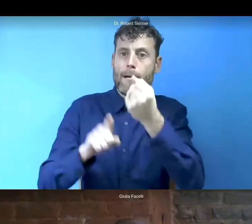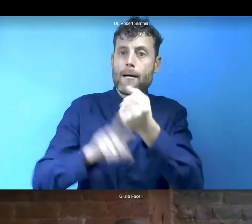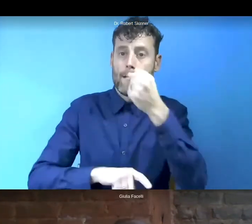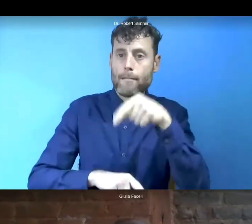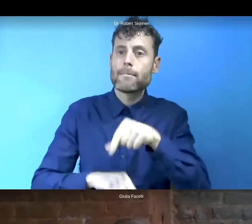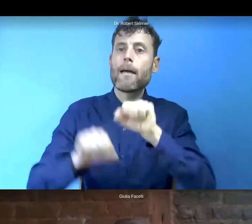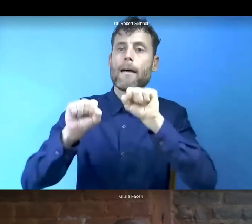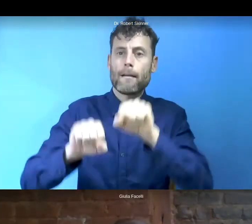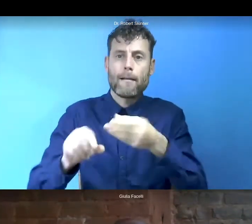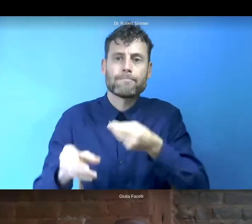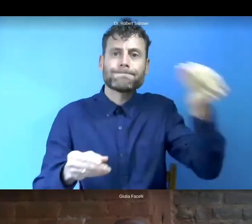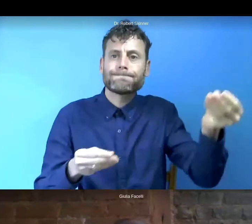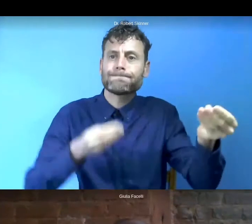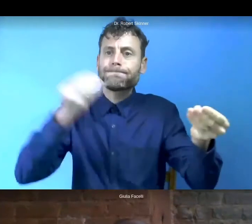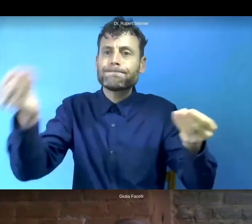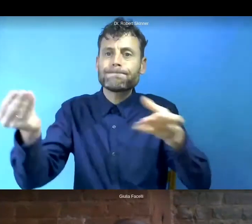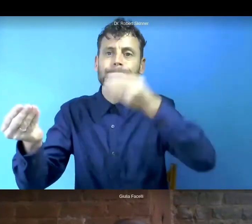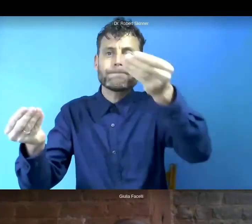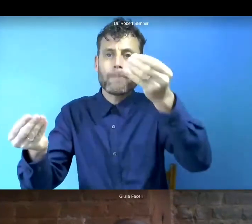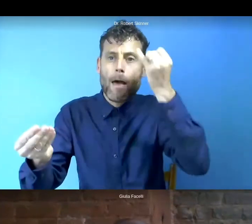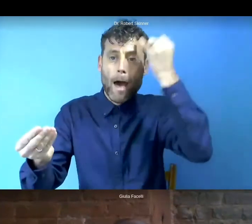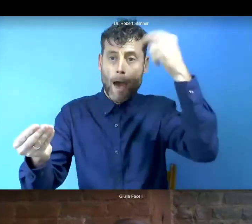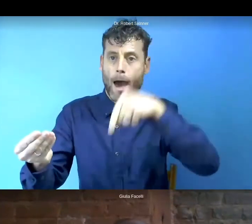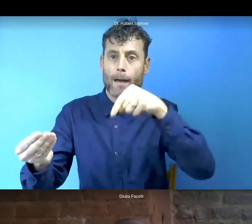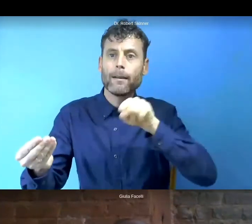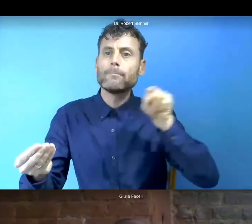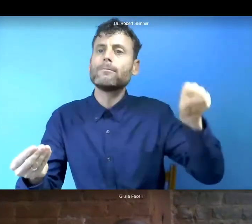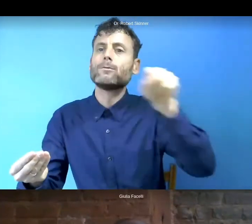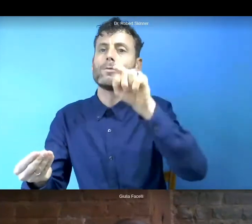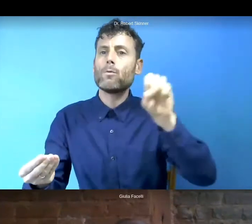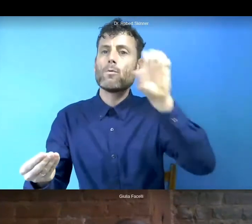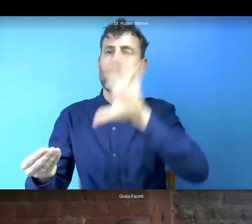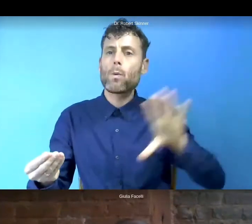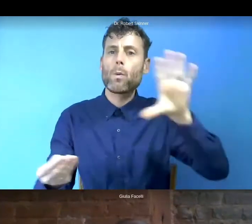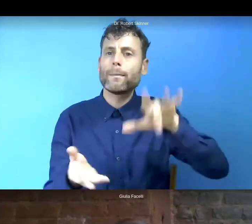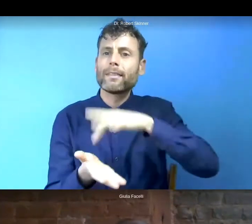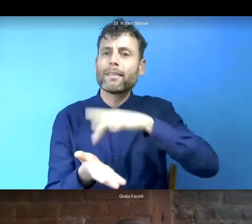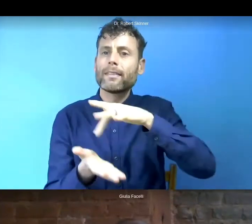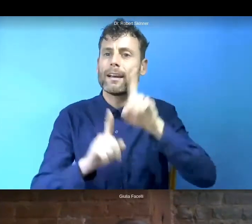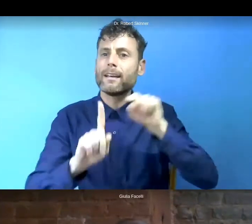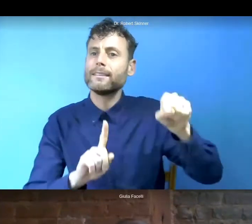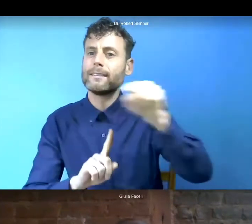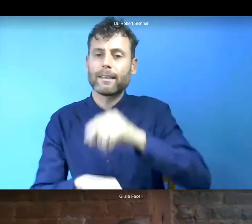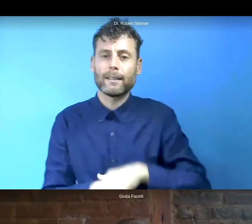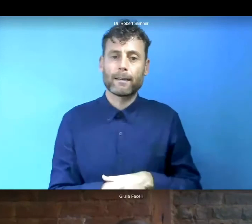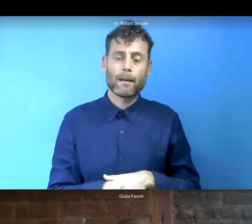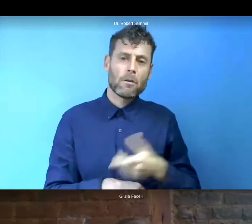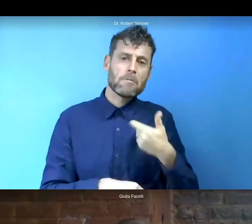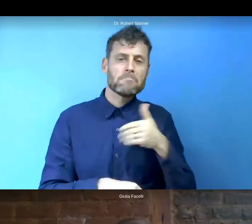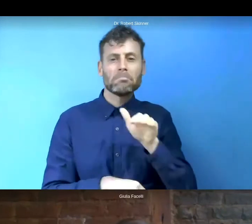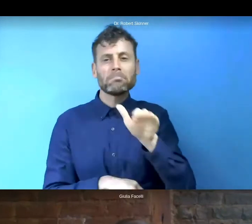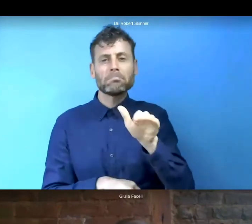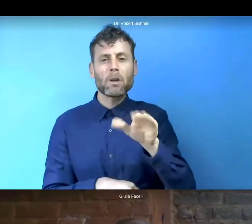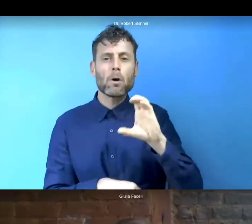how would you evaluate the response of ROC to the Horizon 2020 priorities regarding